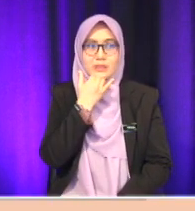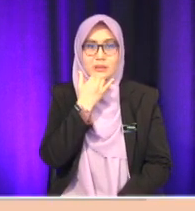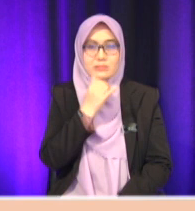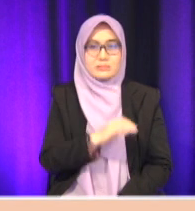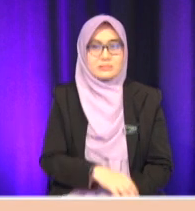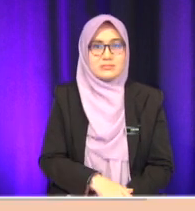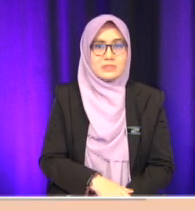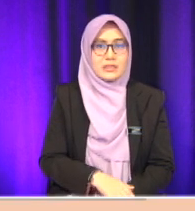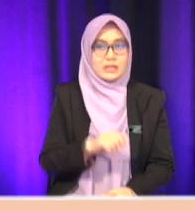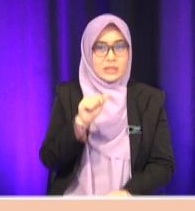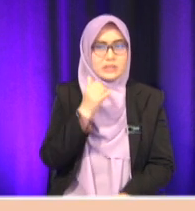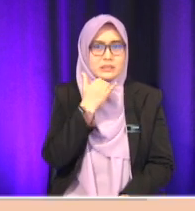a reptile.